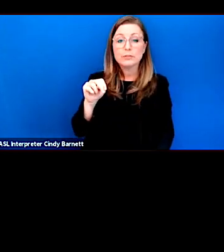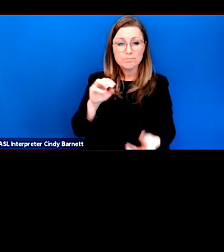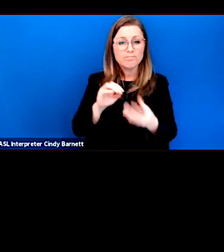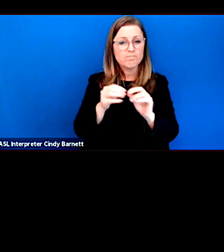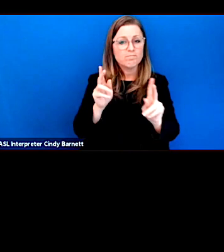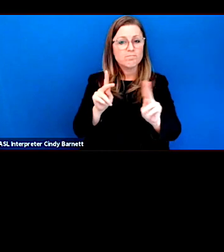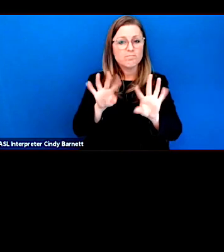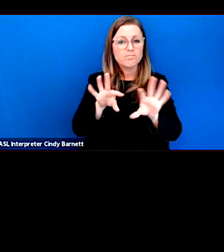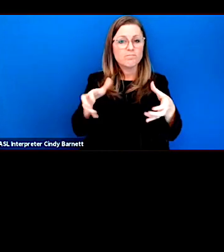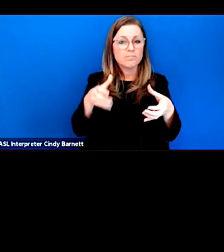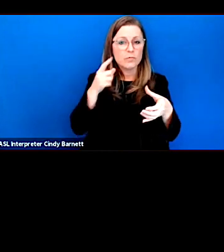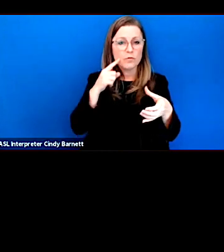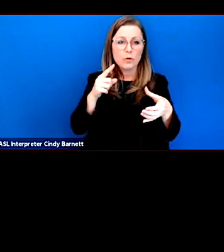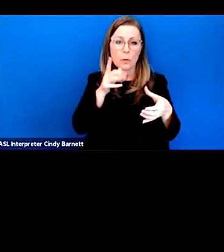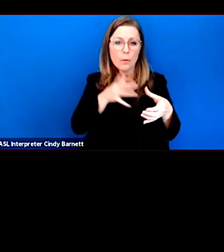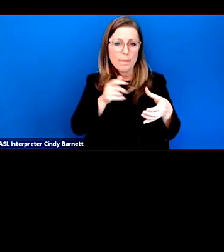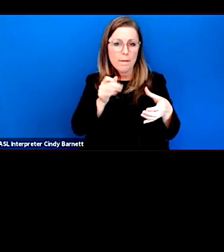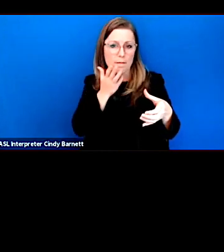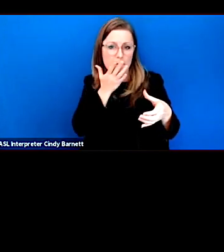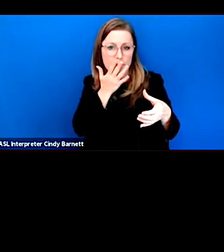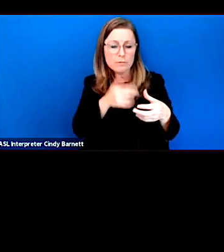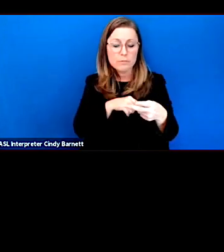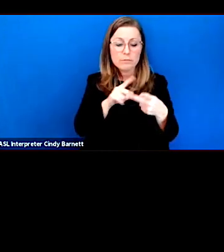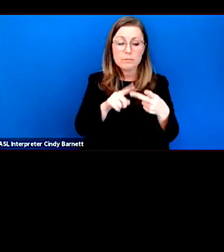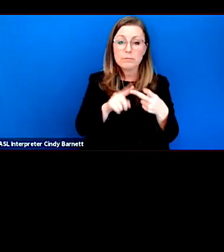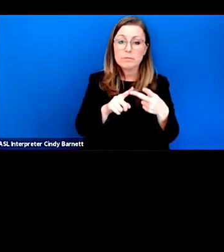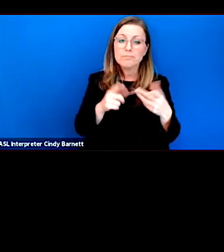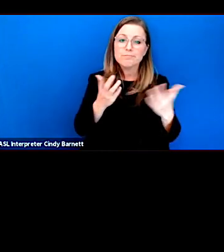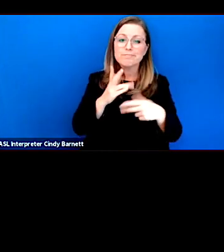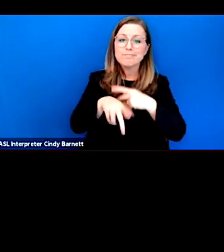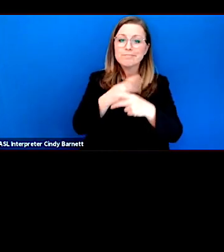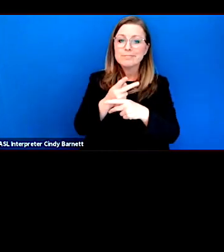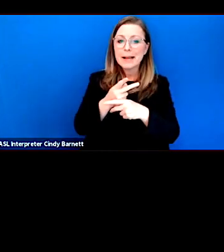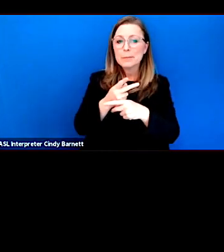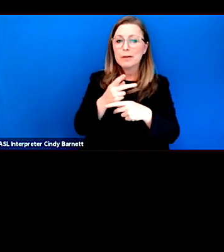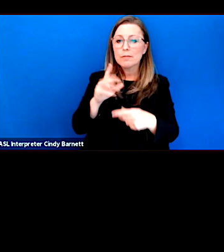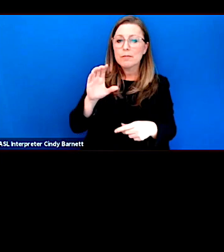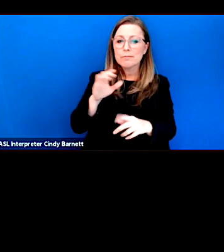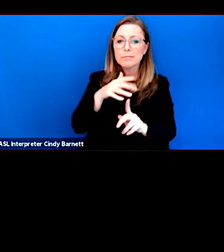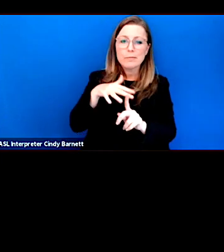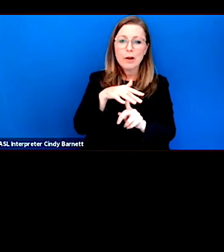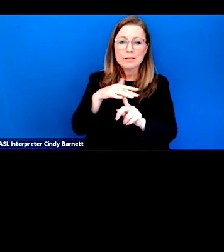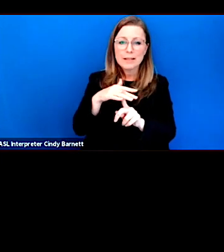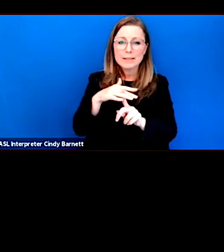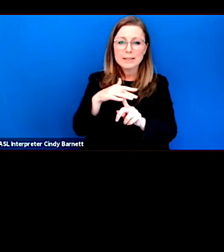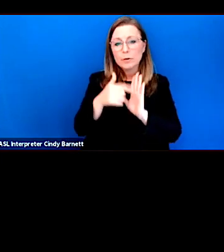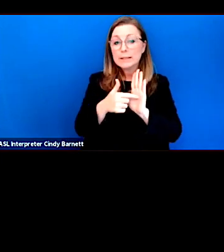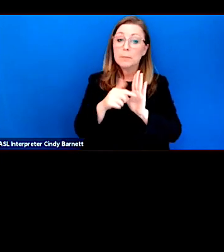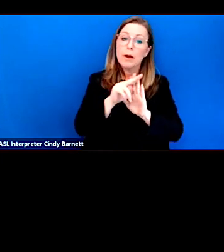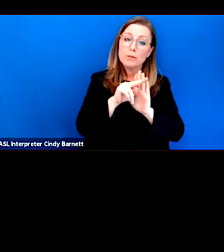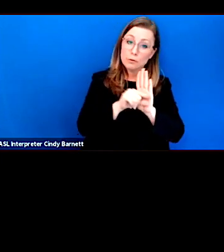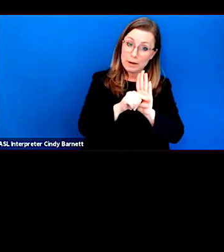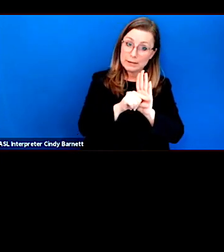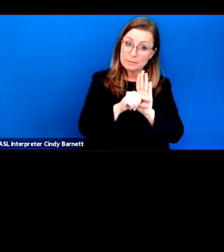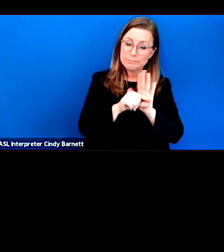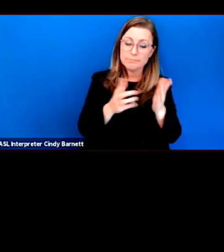team's metasynthesis, type of context, such as undergraduate education for us, disciplinary